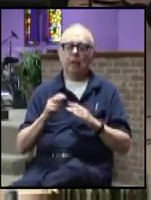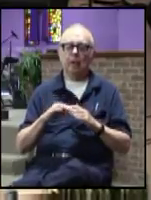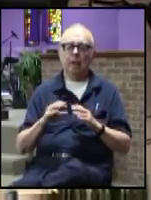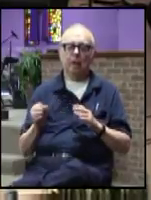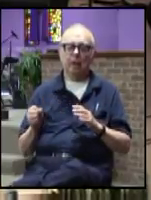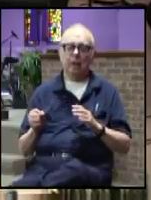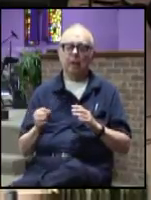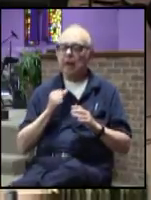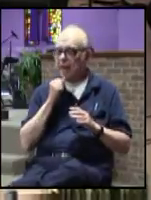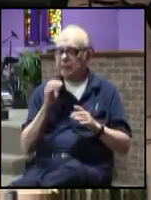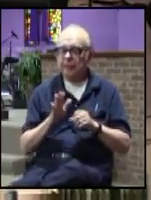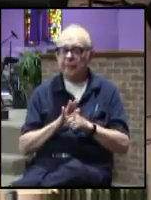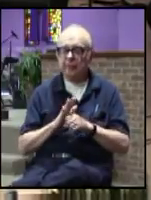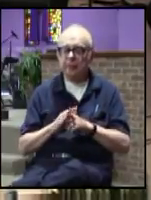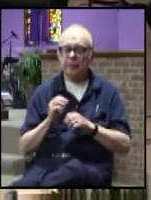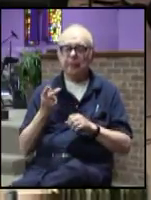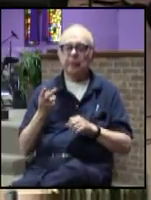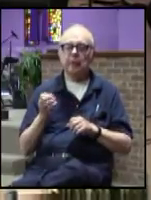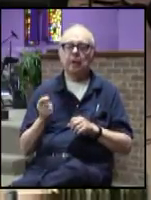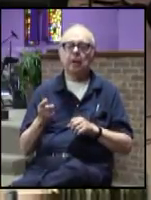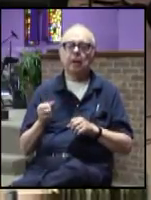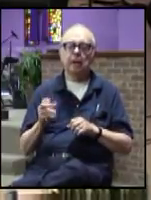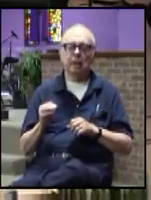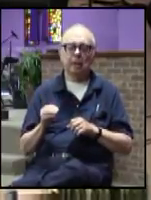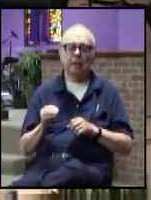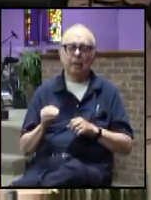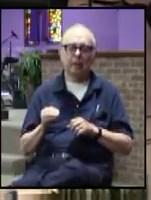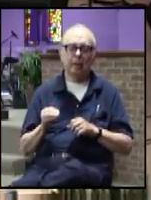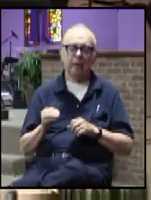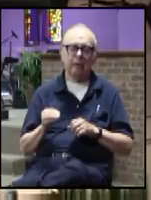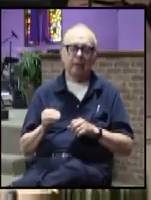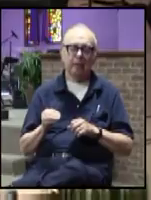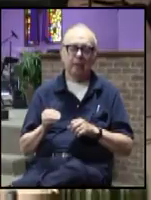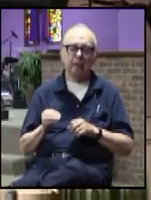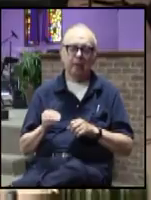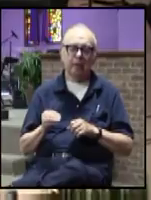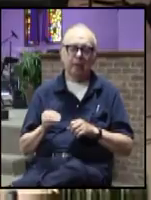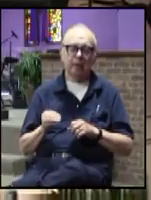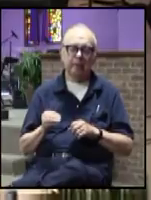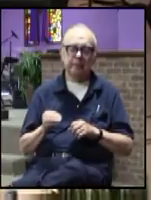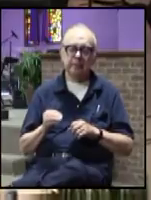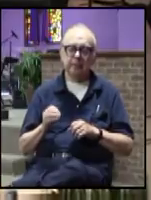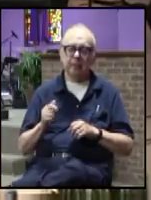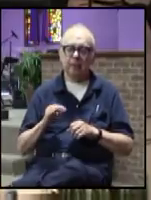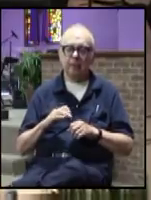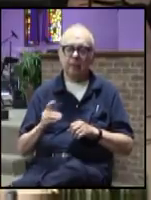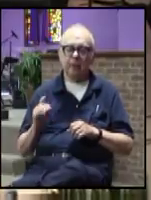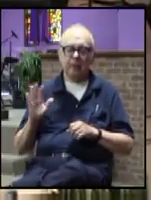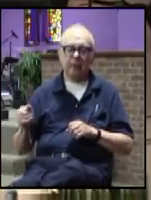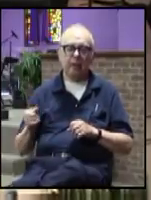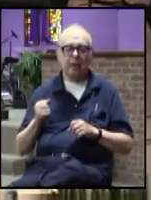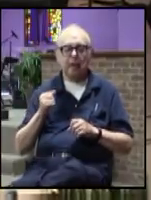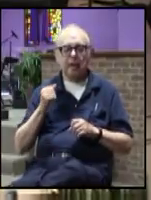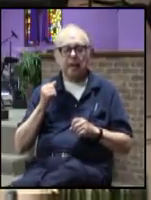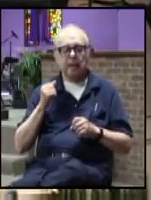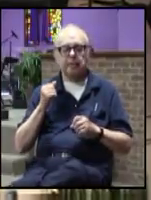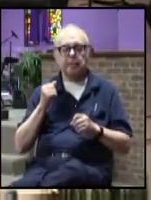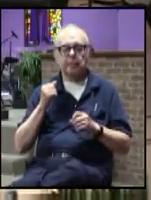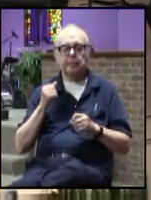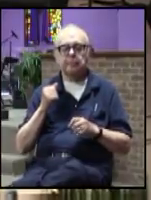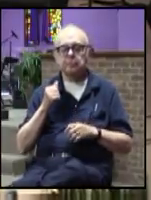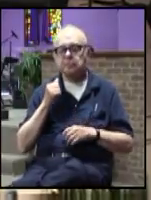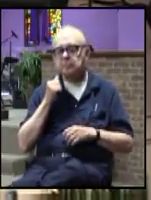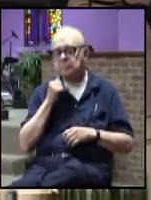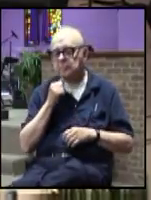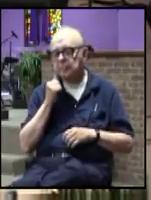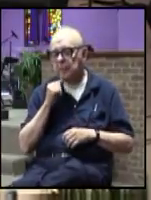is they didn't fill the balloons with helium. They were blowing them up, Linda and her girls and Lisa,